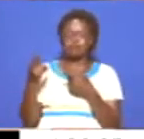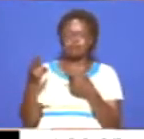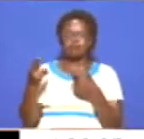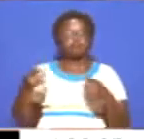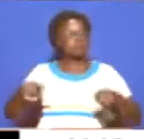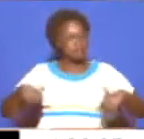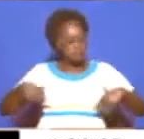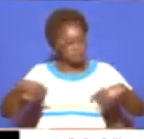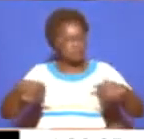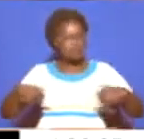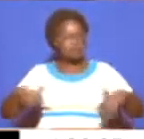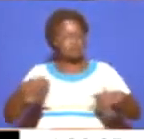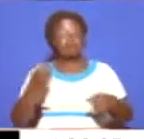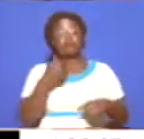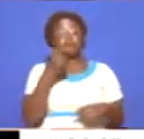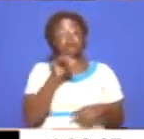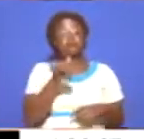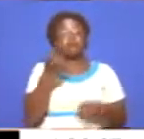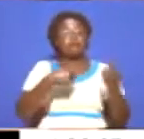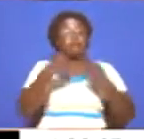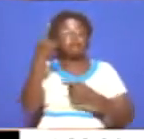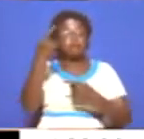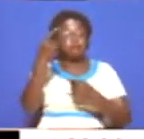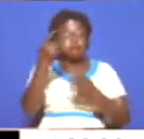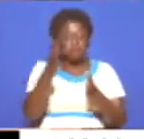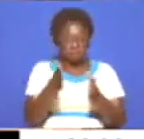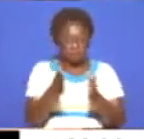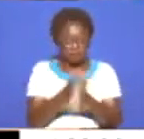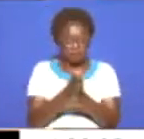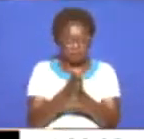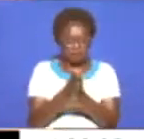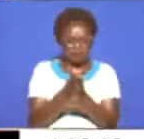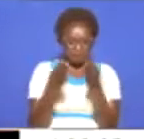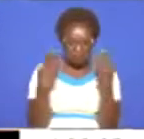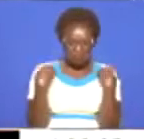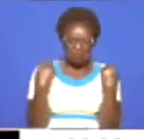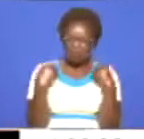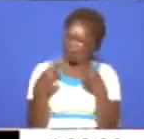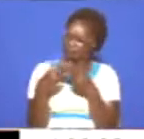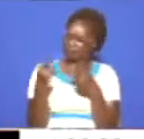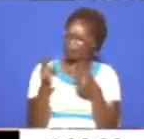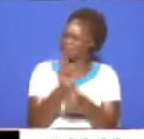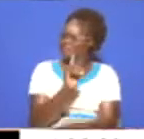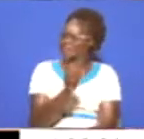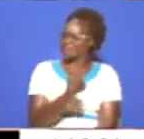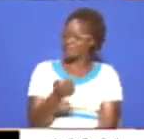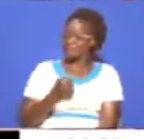that we are winners. And we are not going to practice this, and my girls